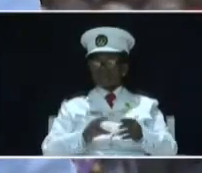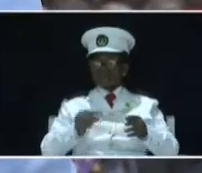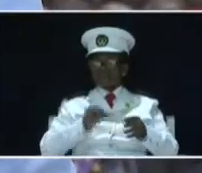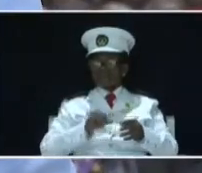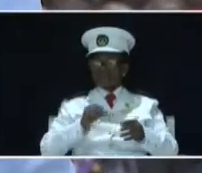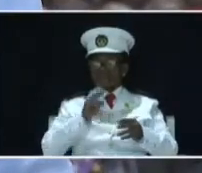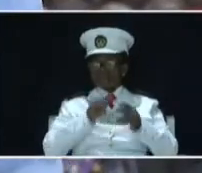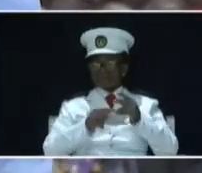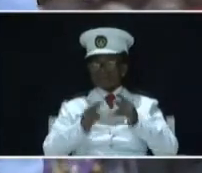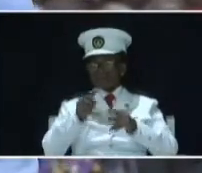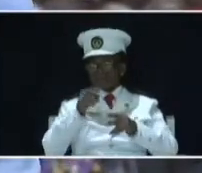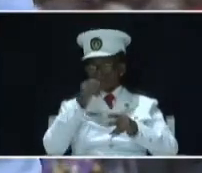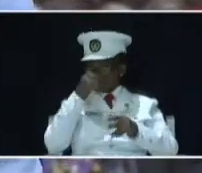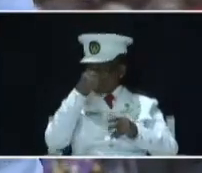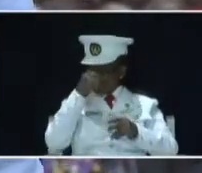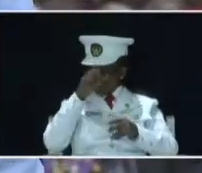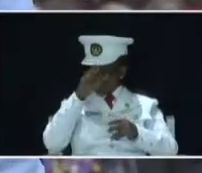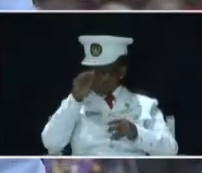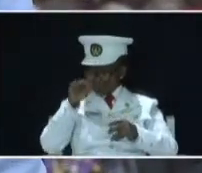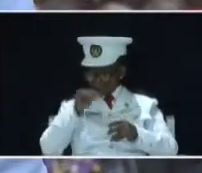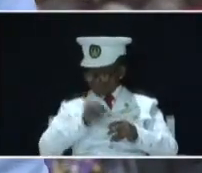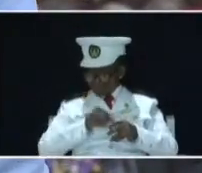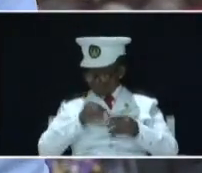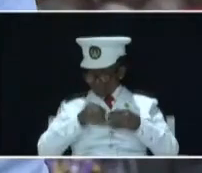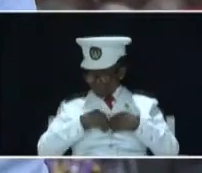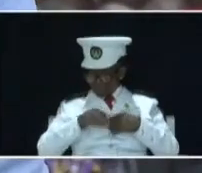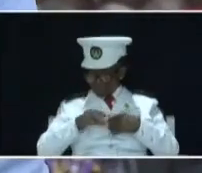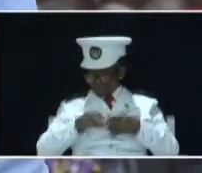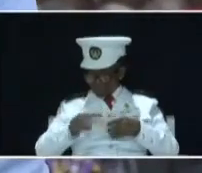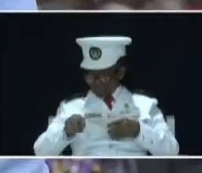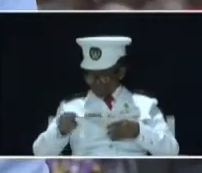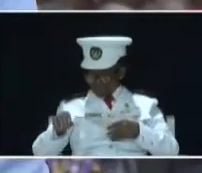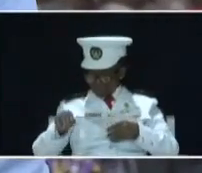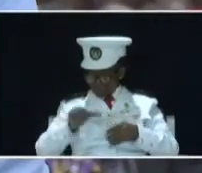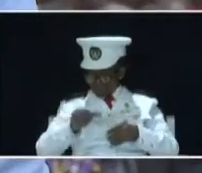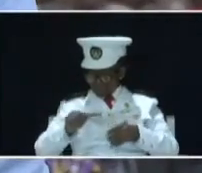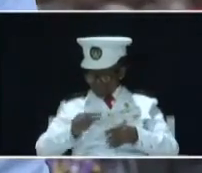are a select group of people.